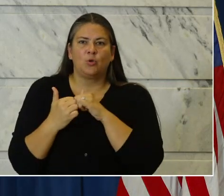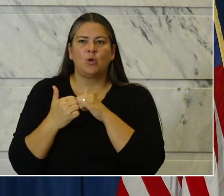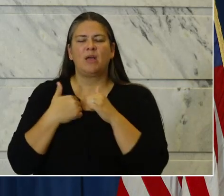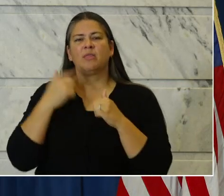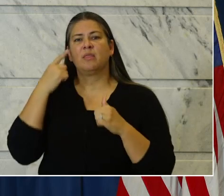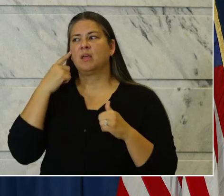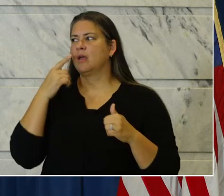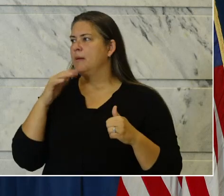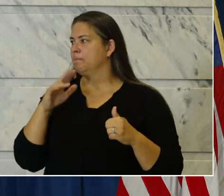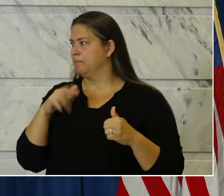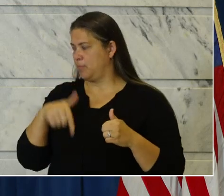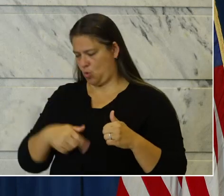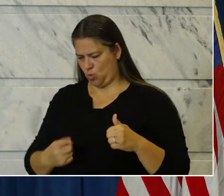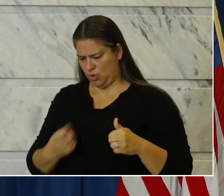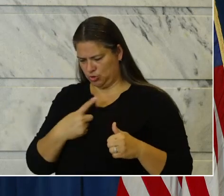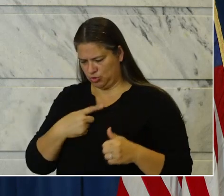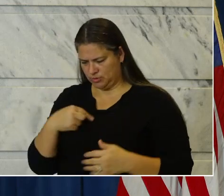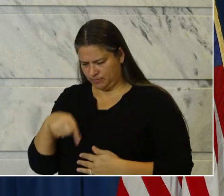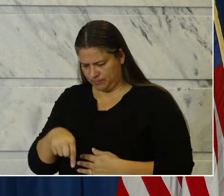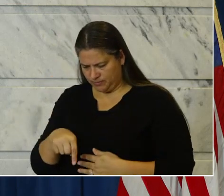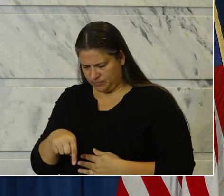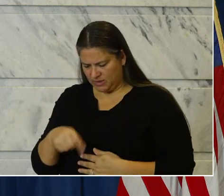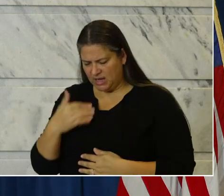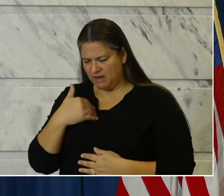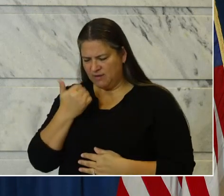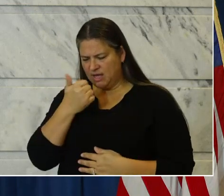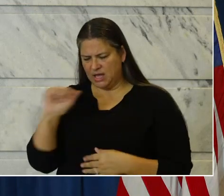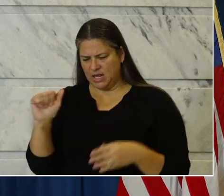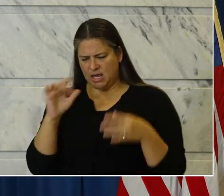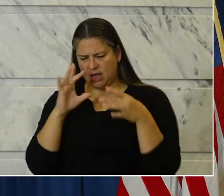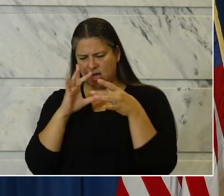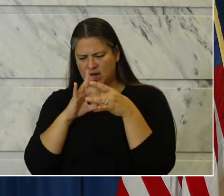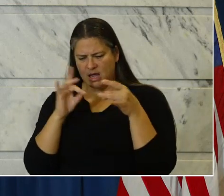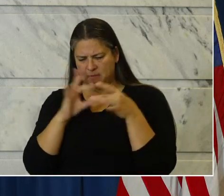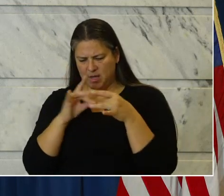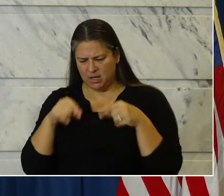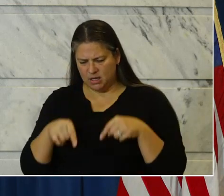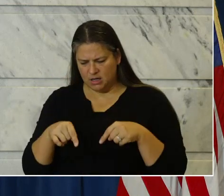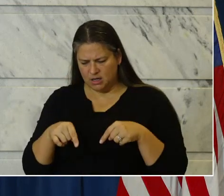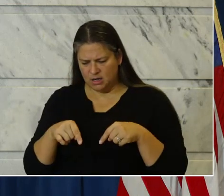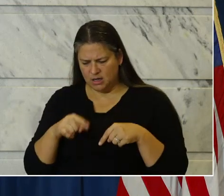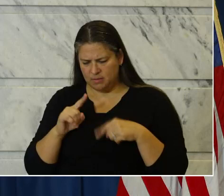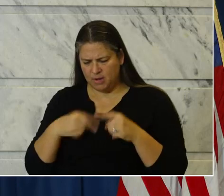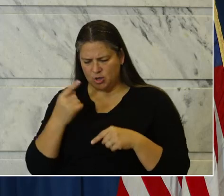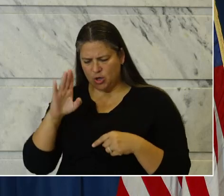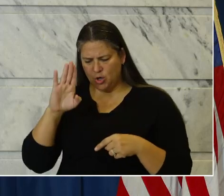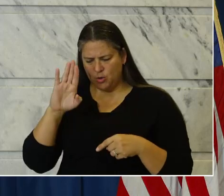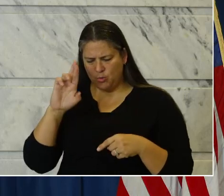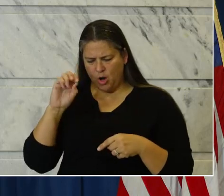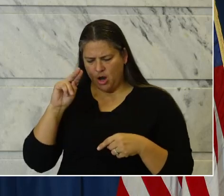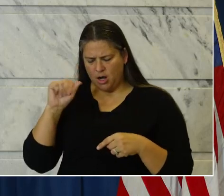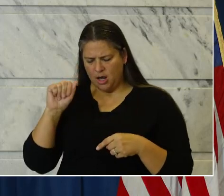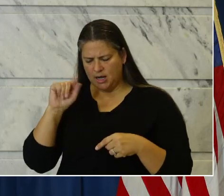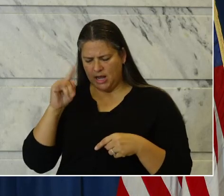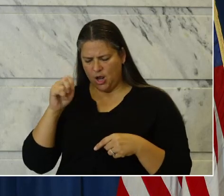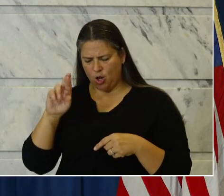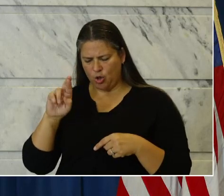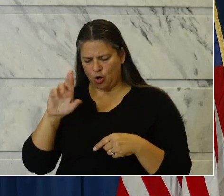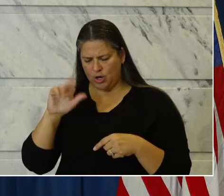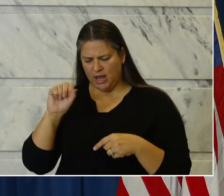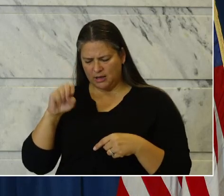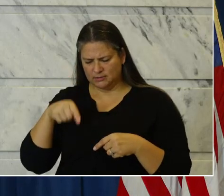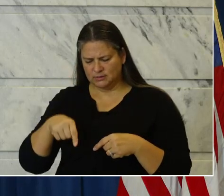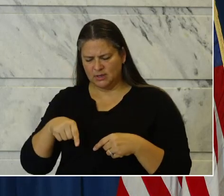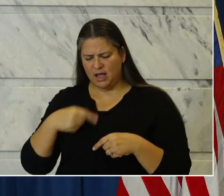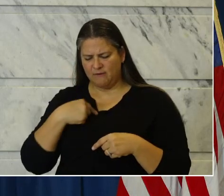connected to Joe's question, but is there any comment from my office on a grand juror on the Breonna Taylor case filing a lawsuit